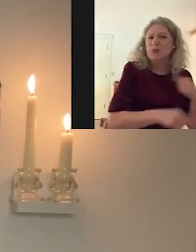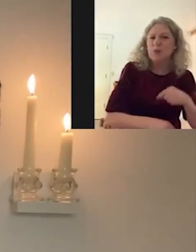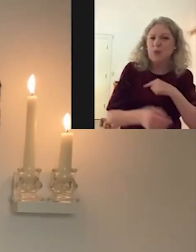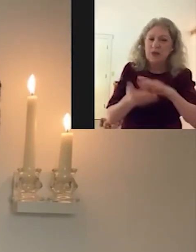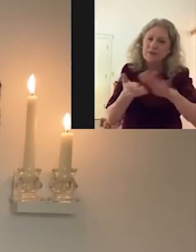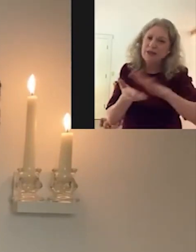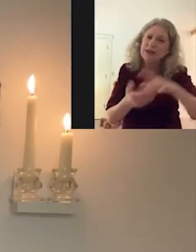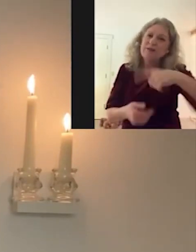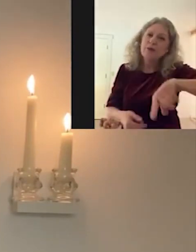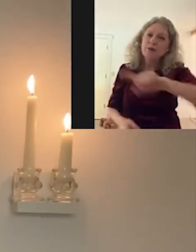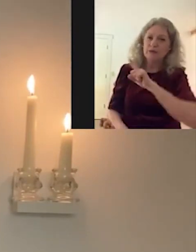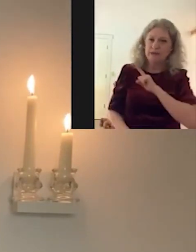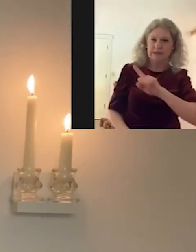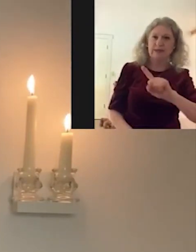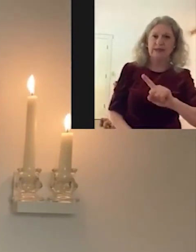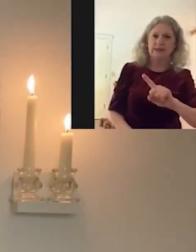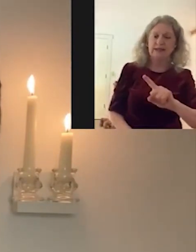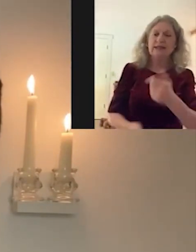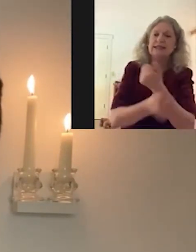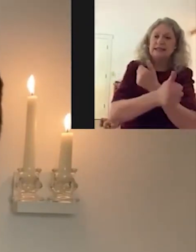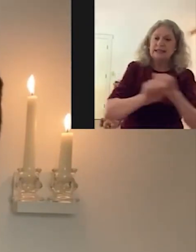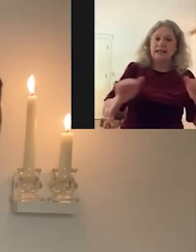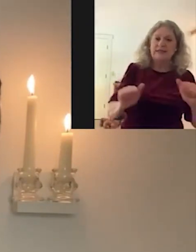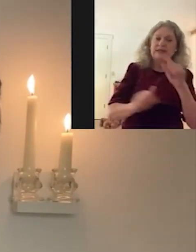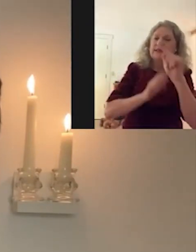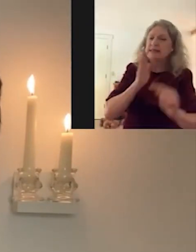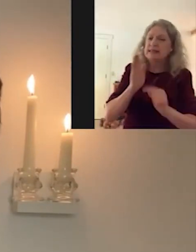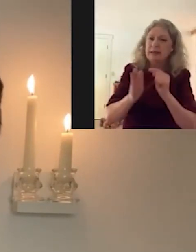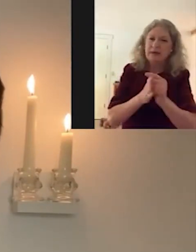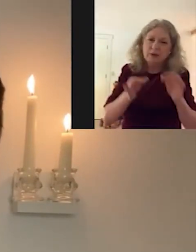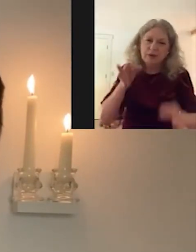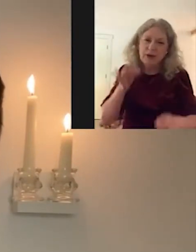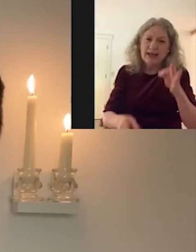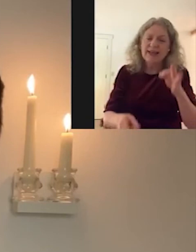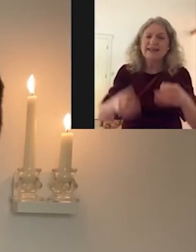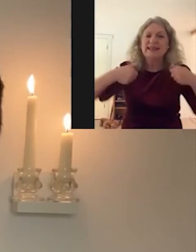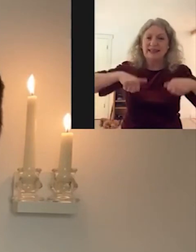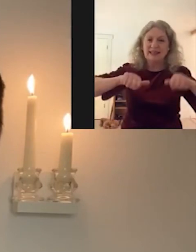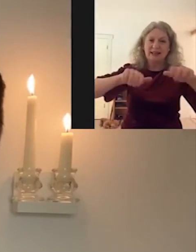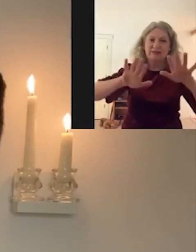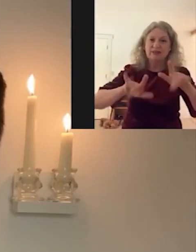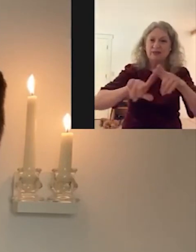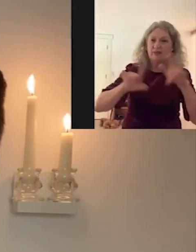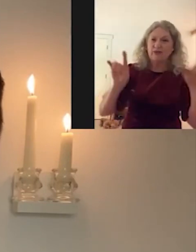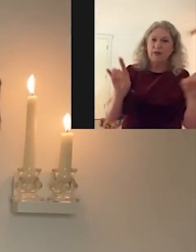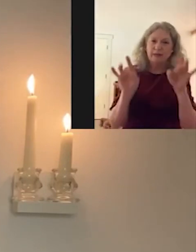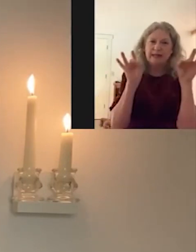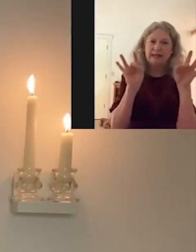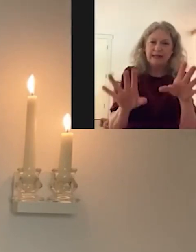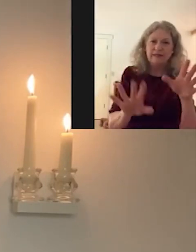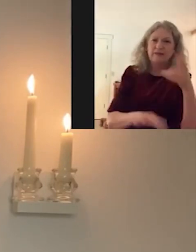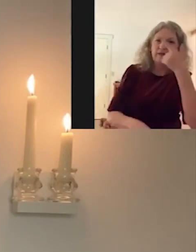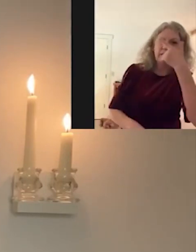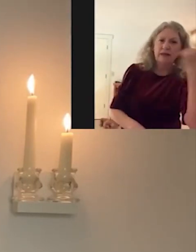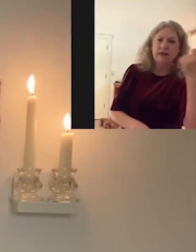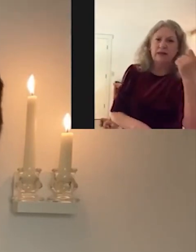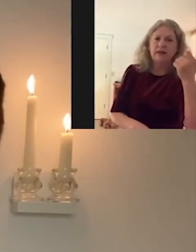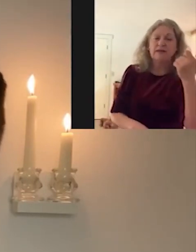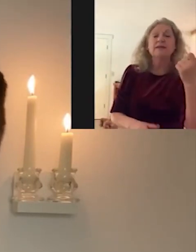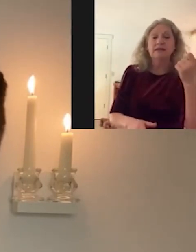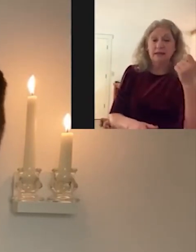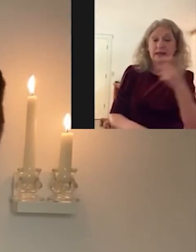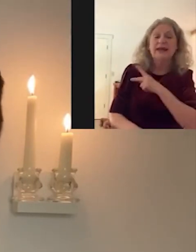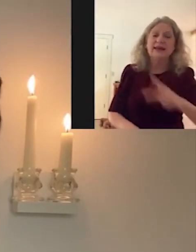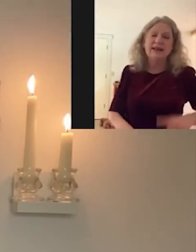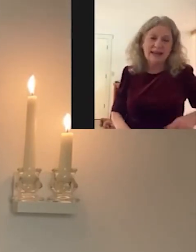against us. Save us from the time of trial, and deliver us from evil. For the kingdom and the